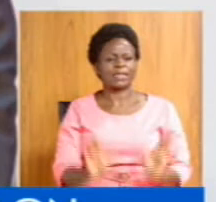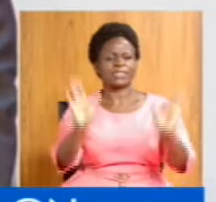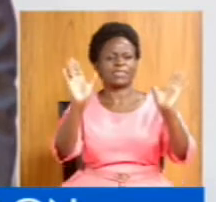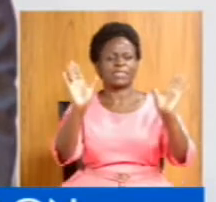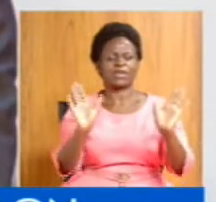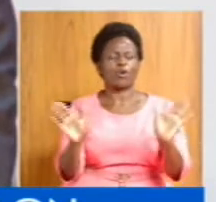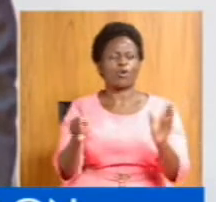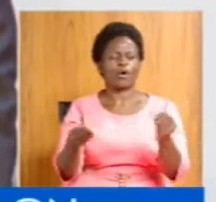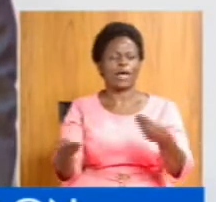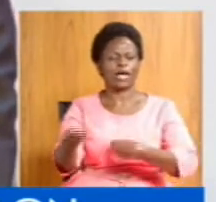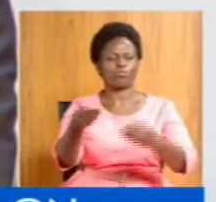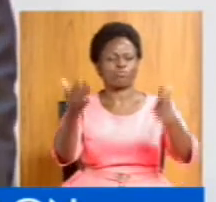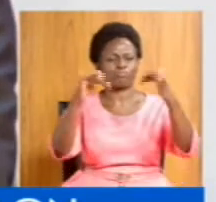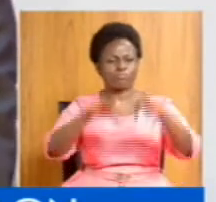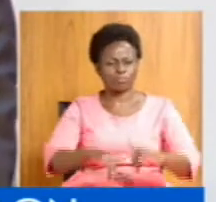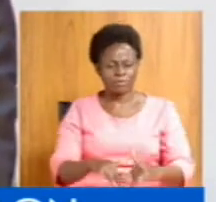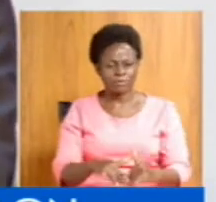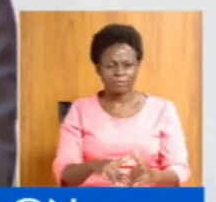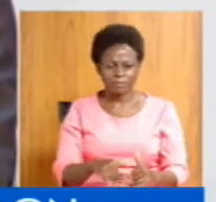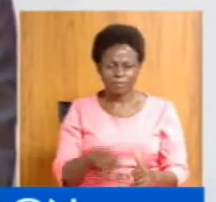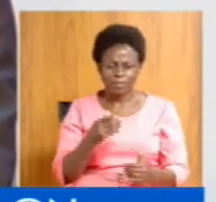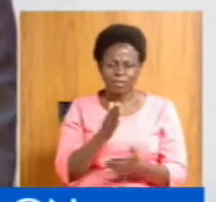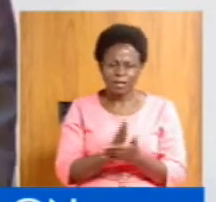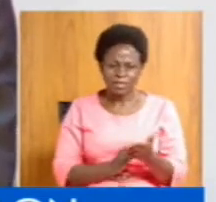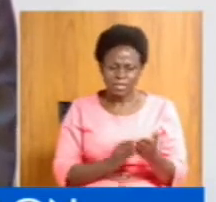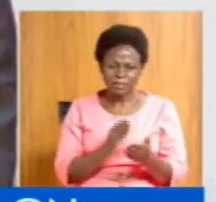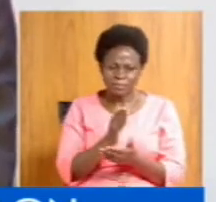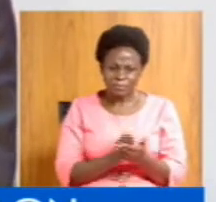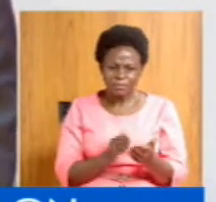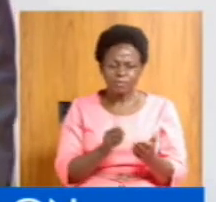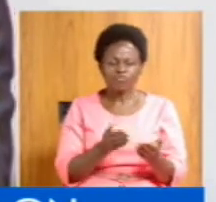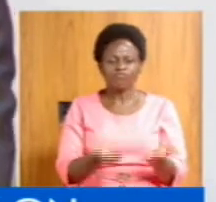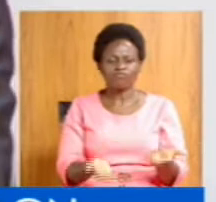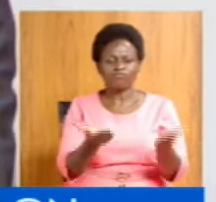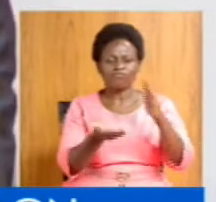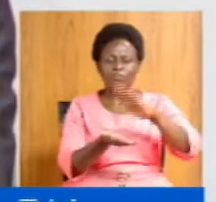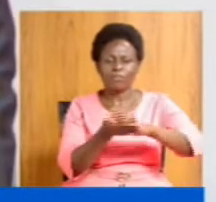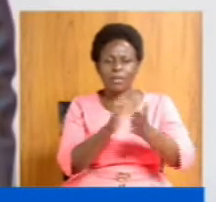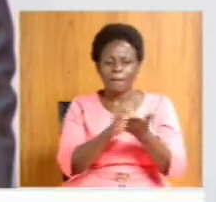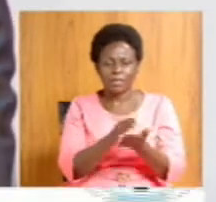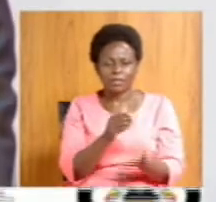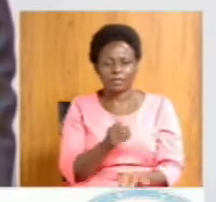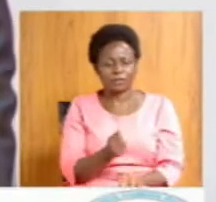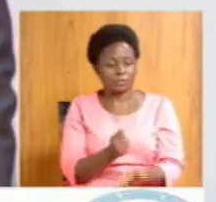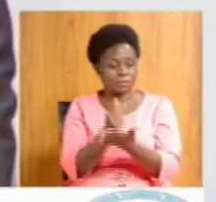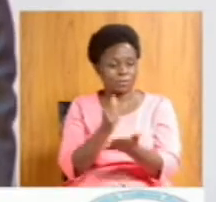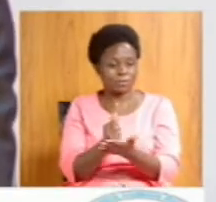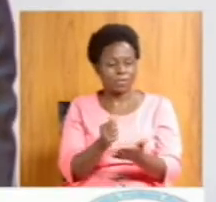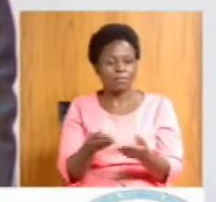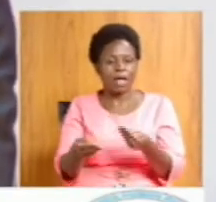economy collapse there had to be some stimulus package to allow the